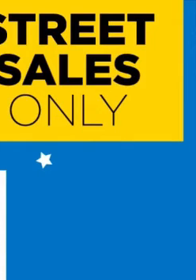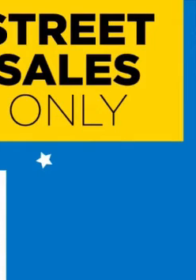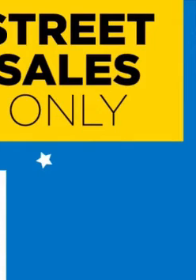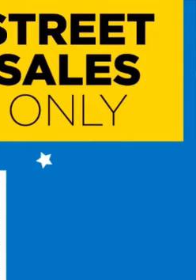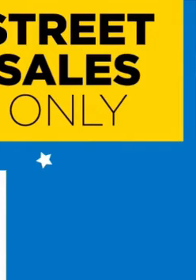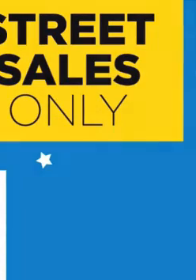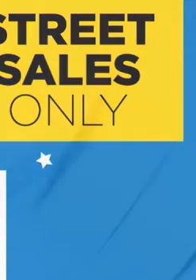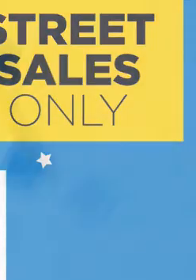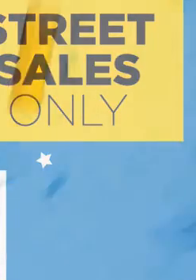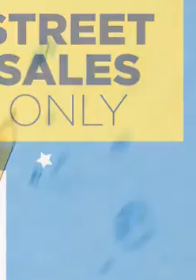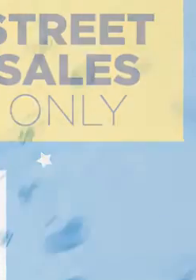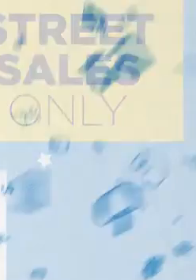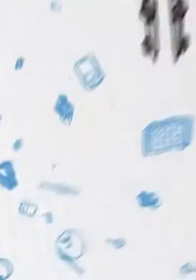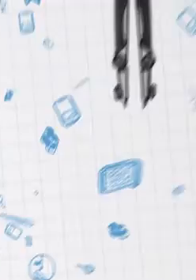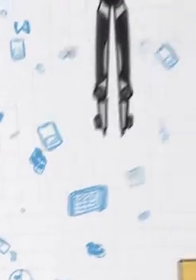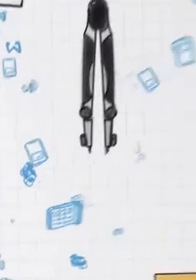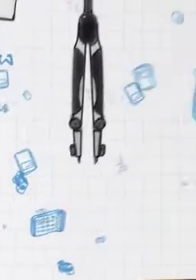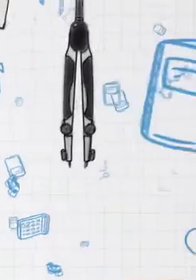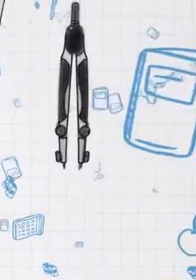and Zacky.